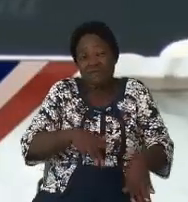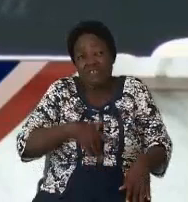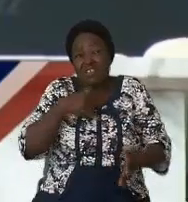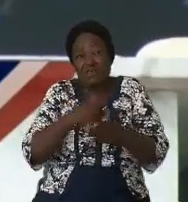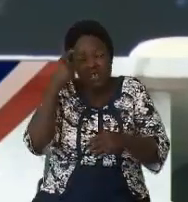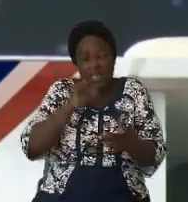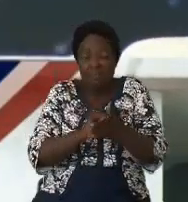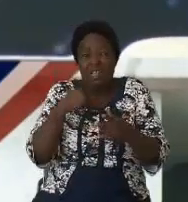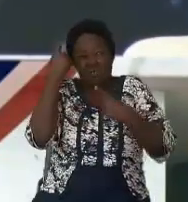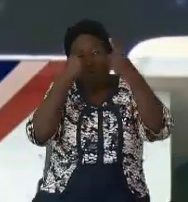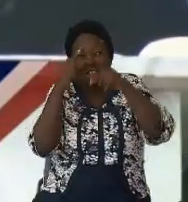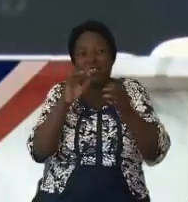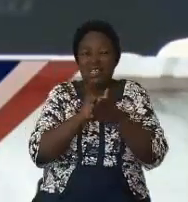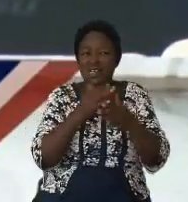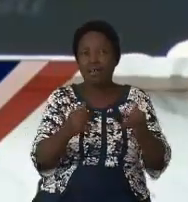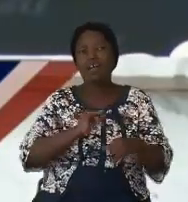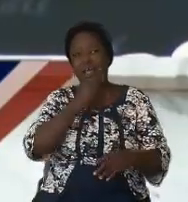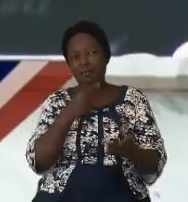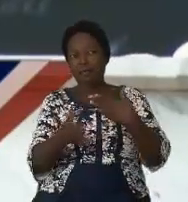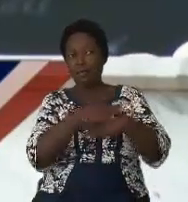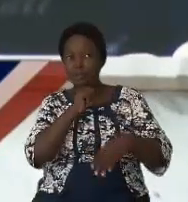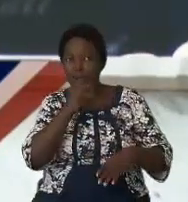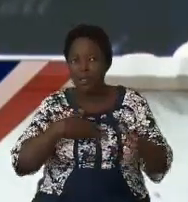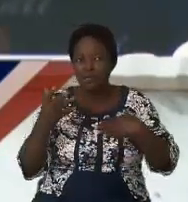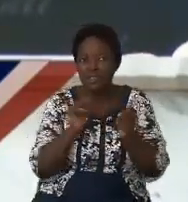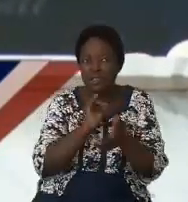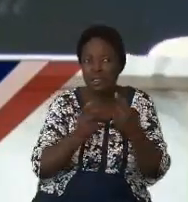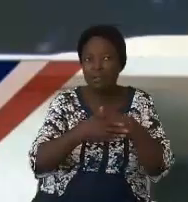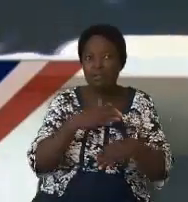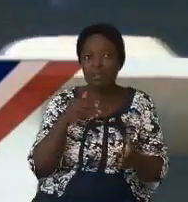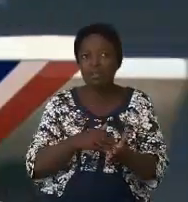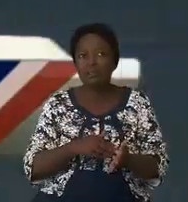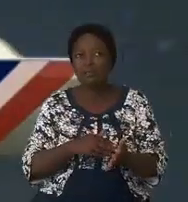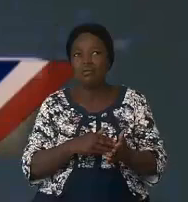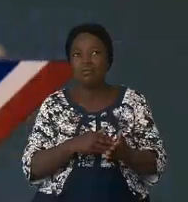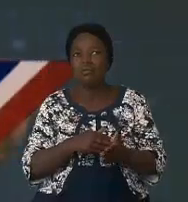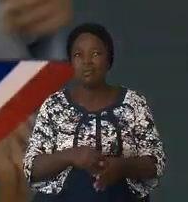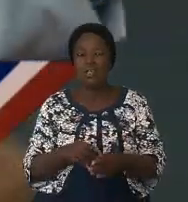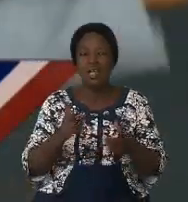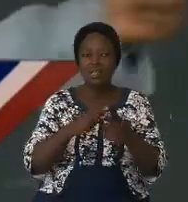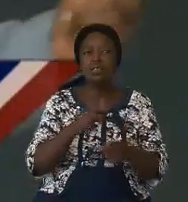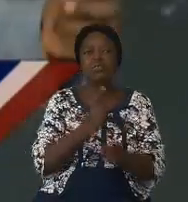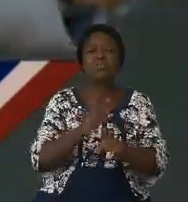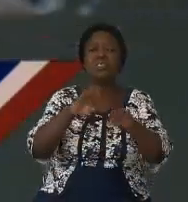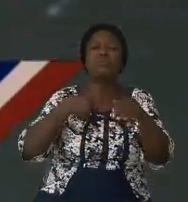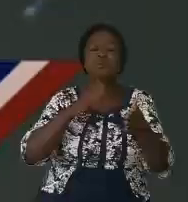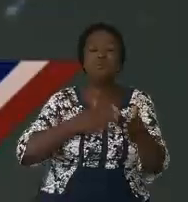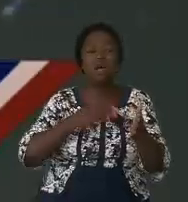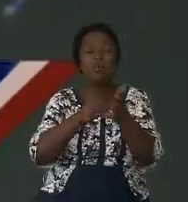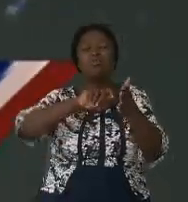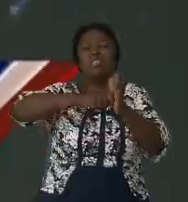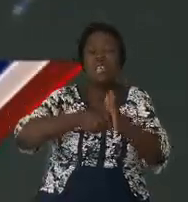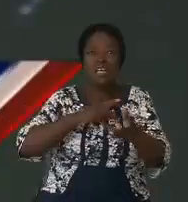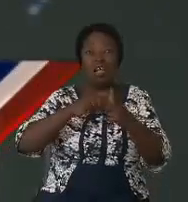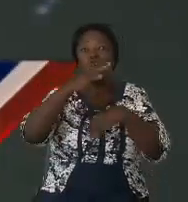son. But I just pitied you and I considered you. Now I am back. My old room, give me the